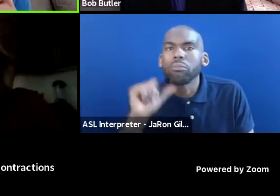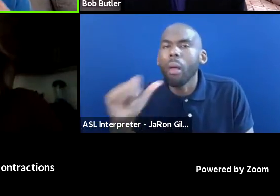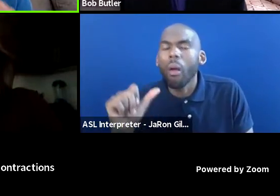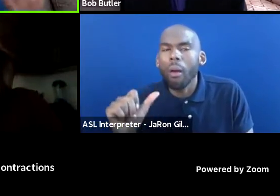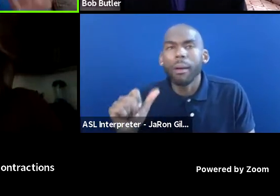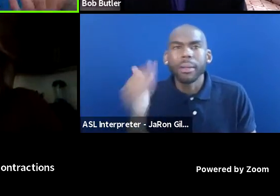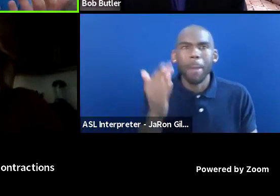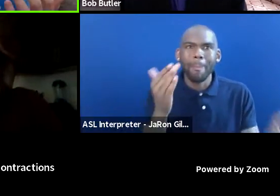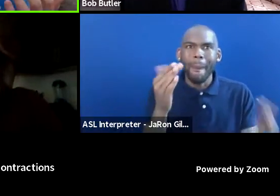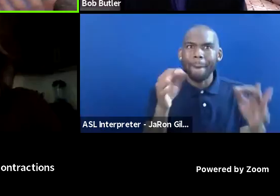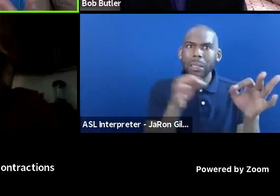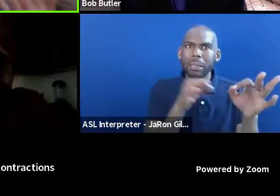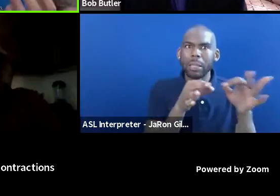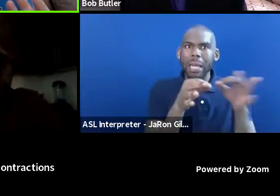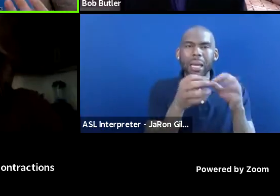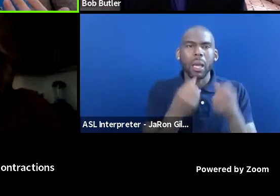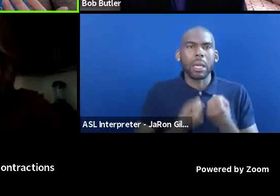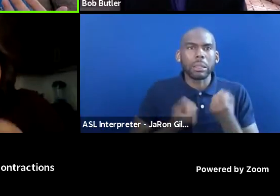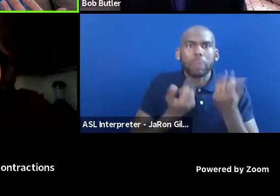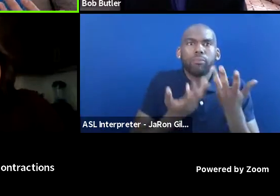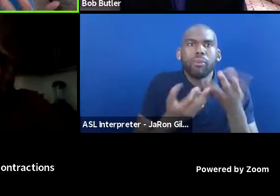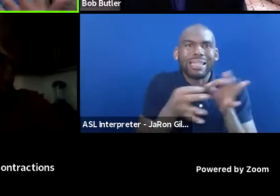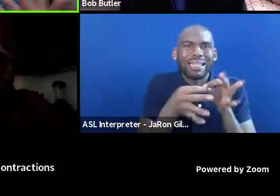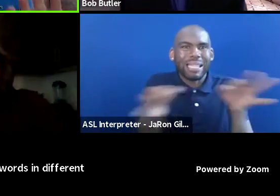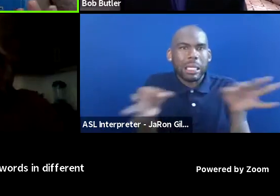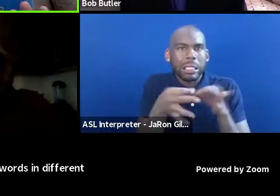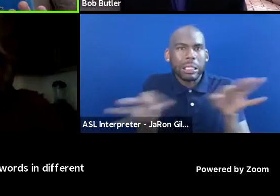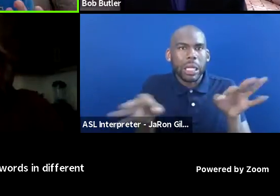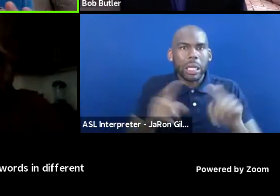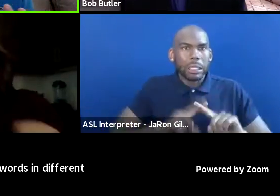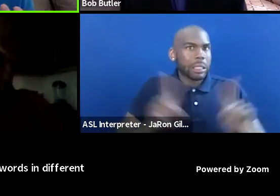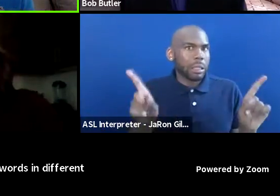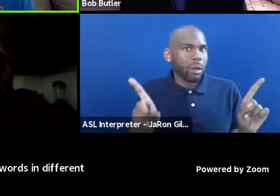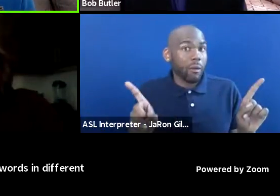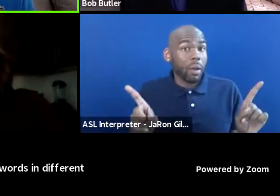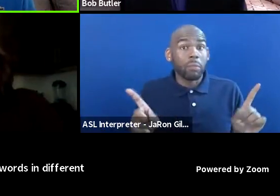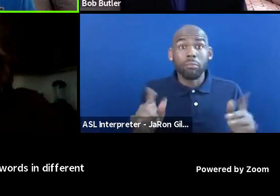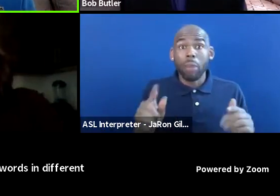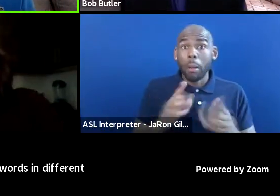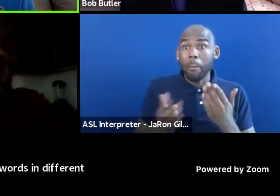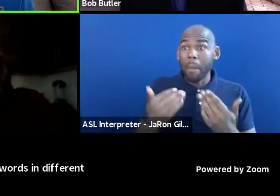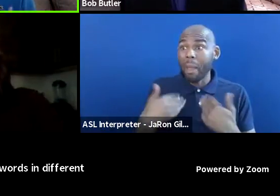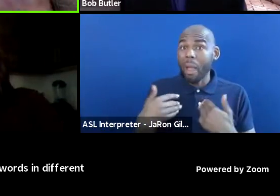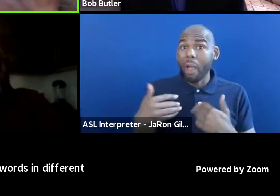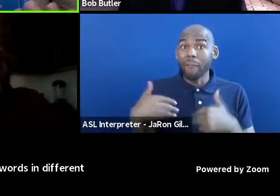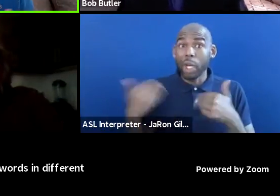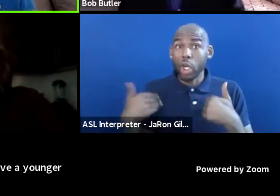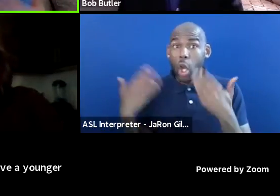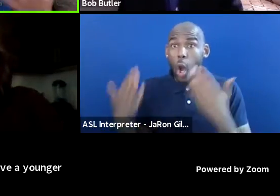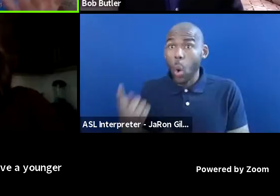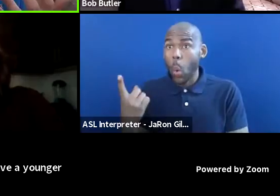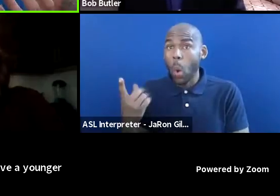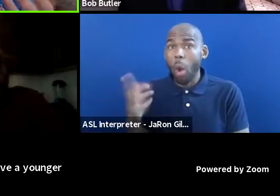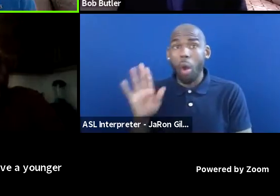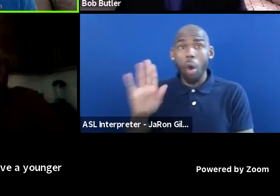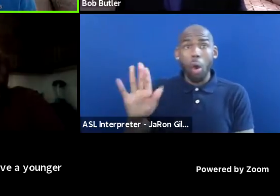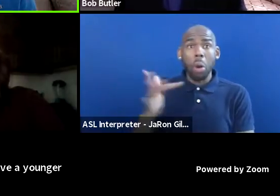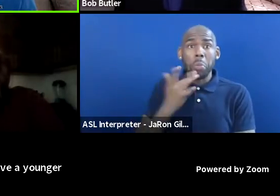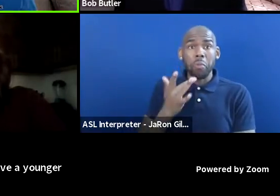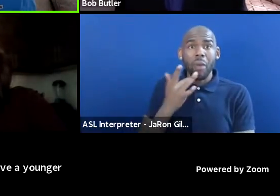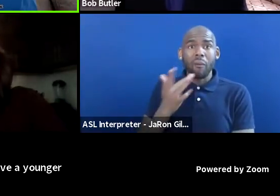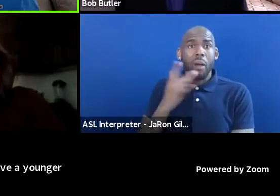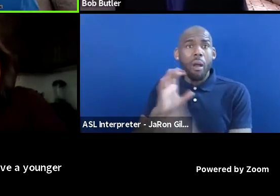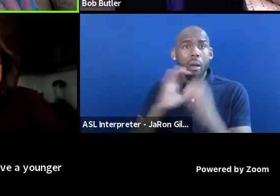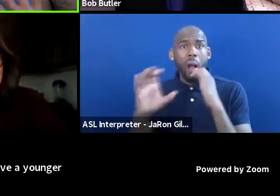different sentences, or you may have a younger anchor who is comfortable being more conversational. They'll